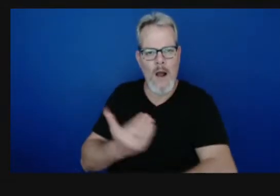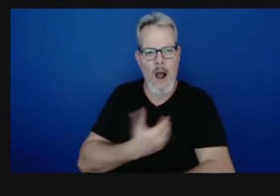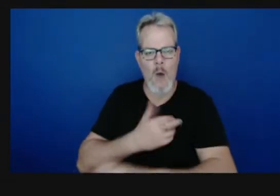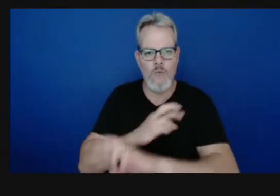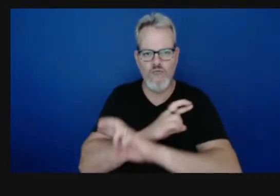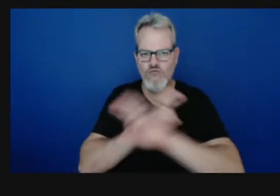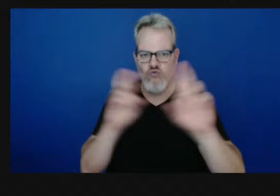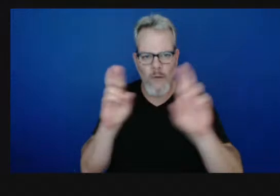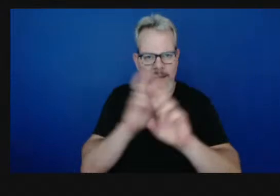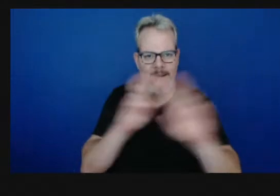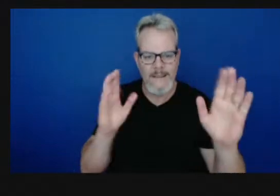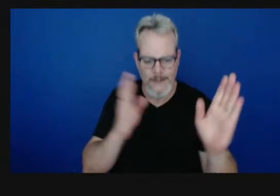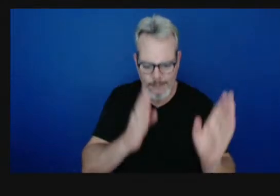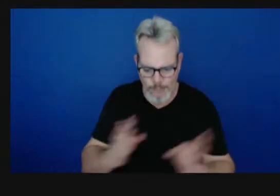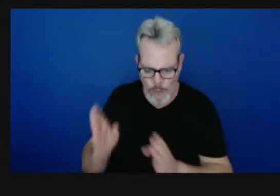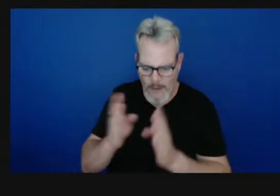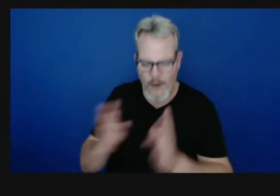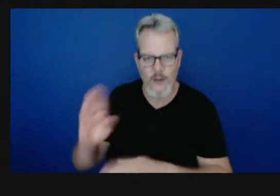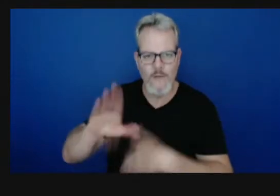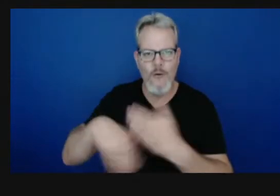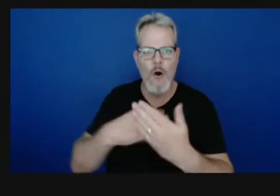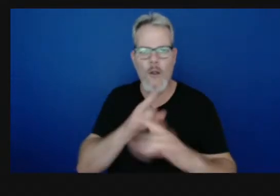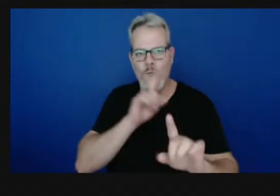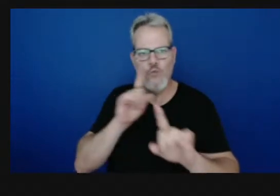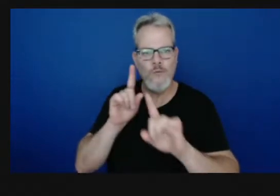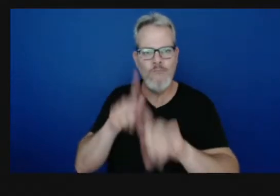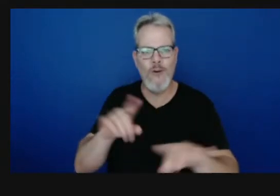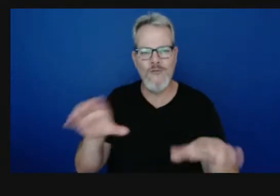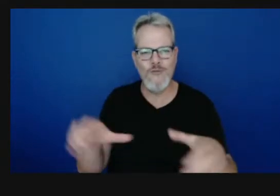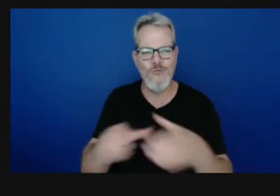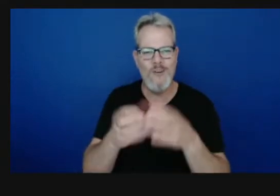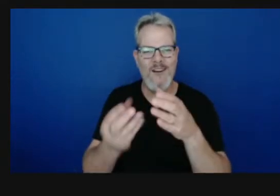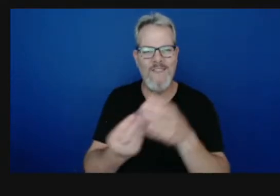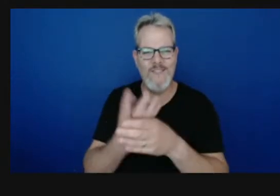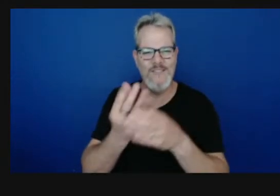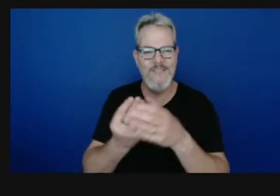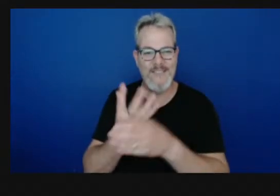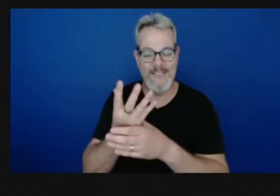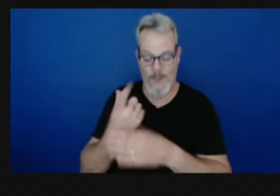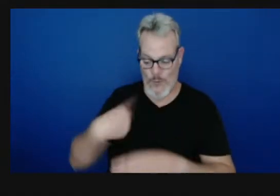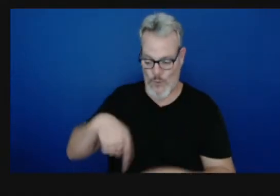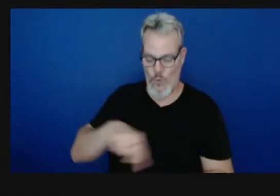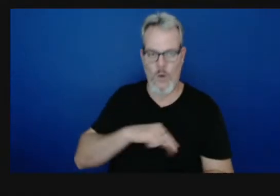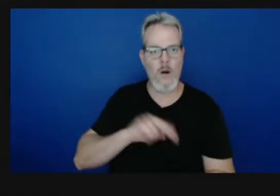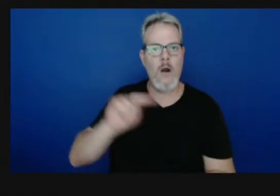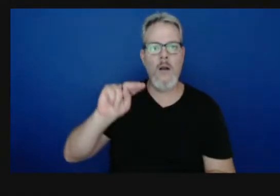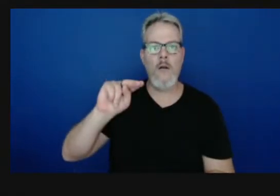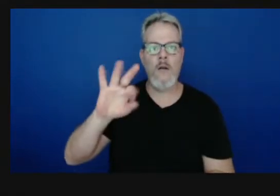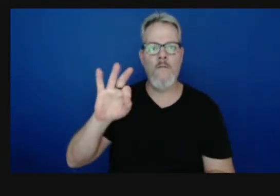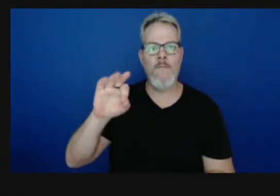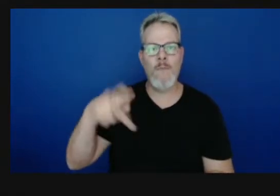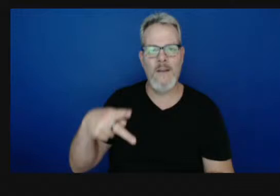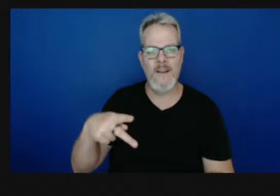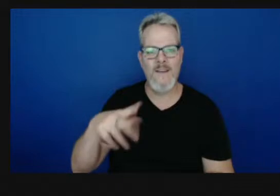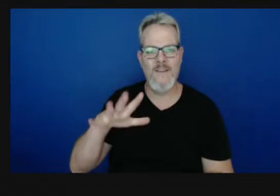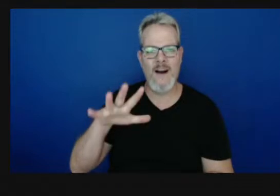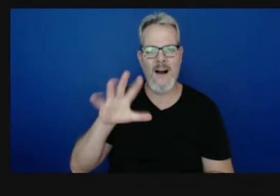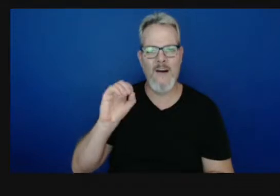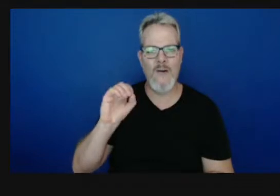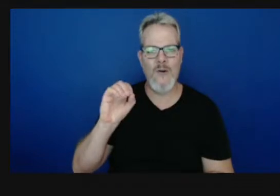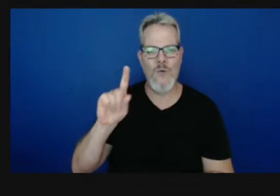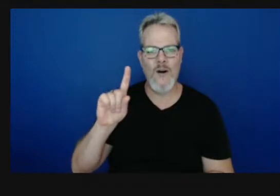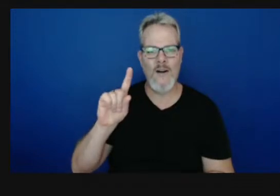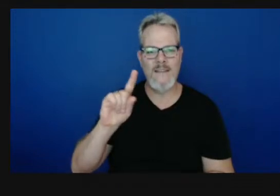here. So as you guys know, that's our mission. We're a nonprofit, 501c3. And that's the other part of what we do besides